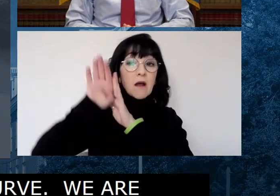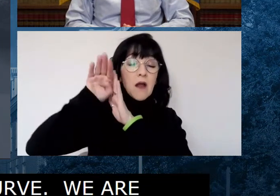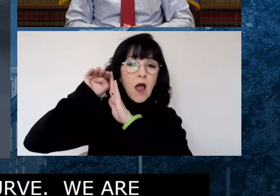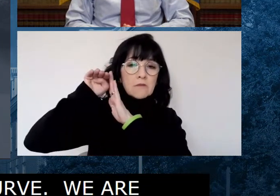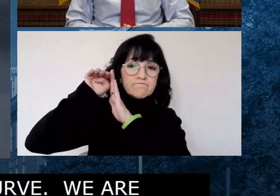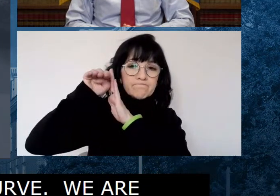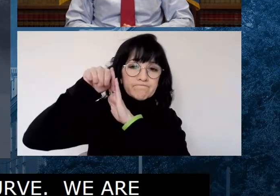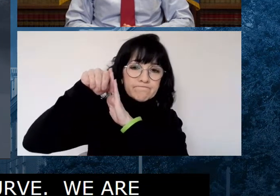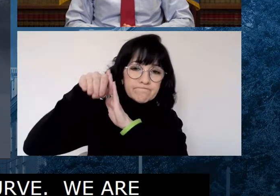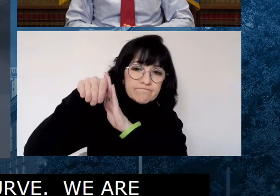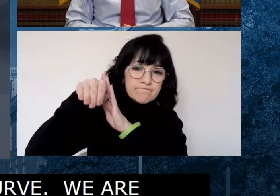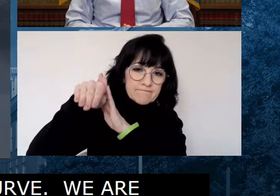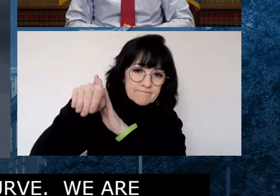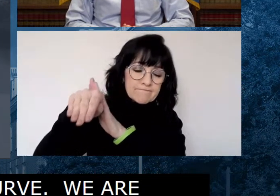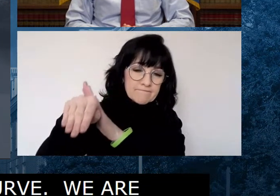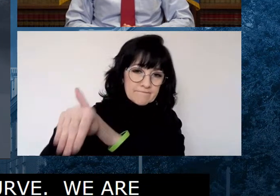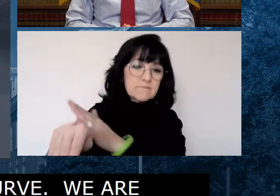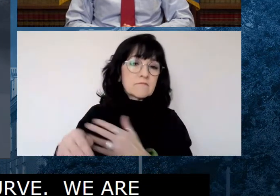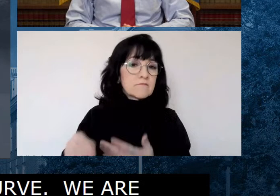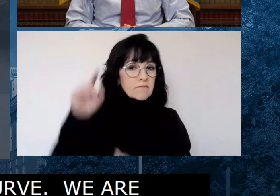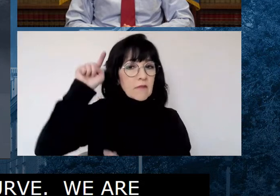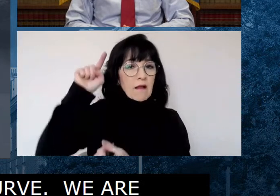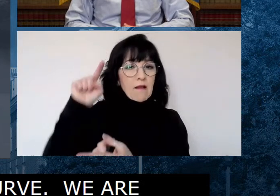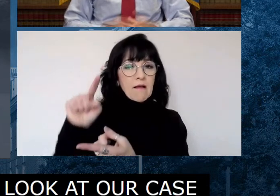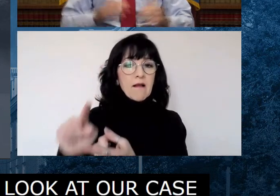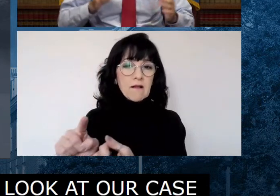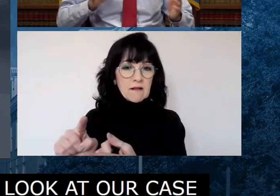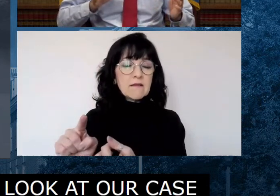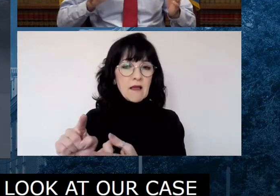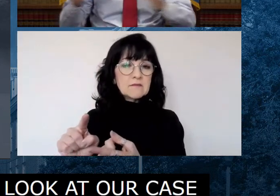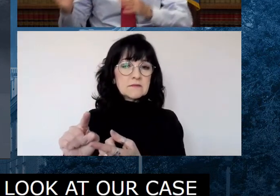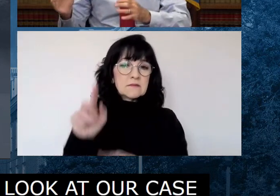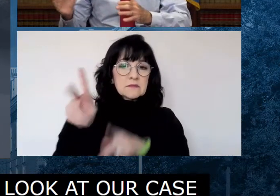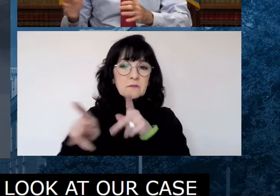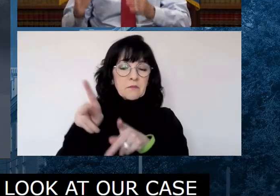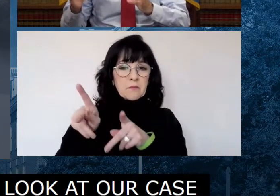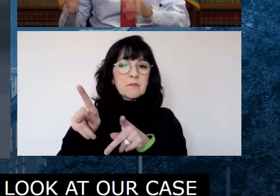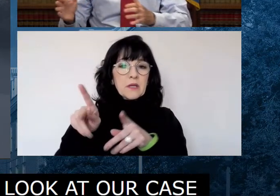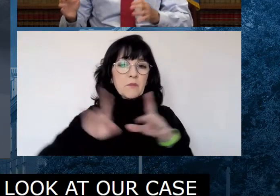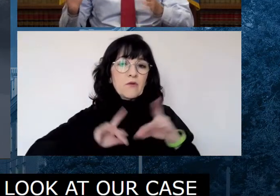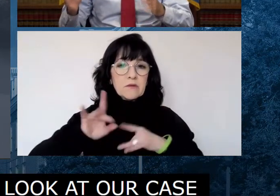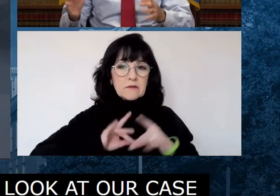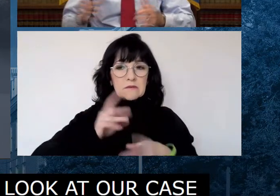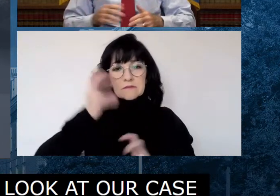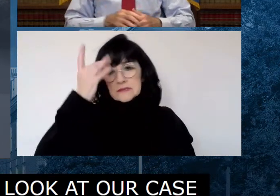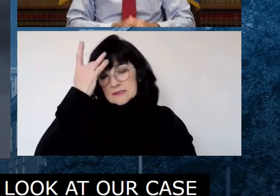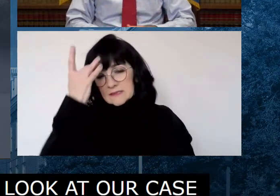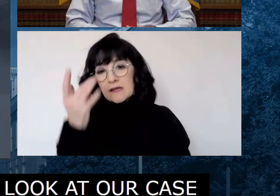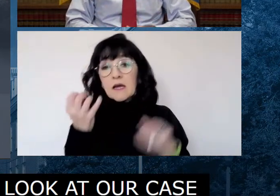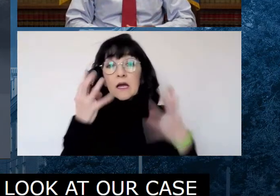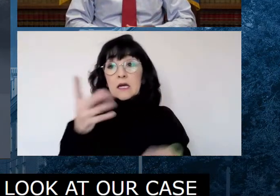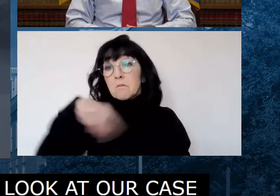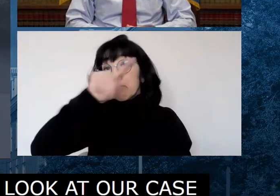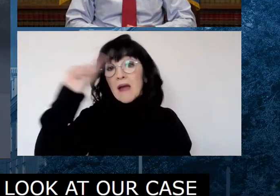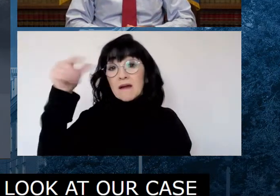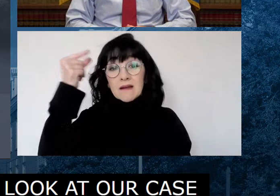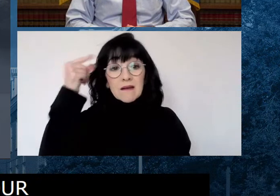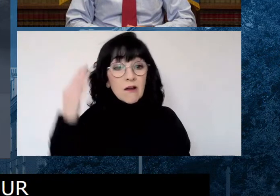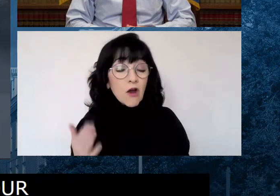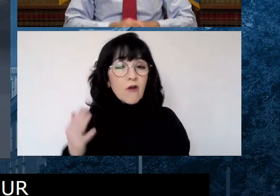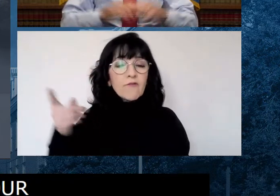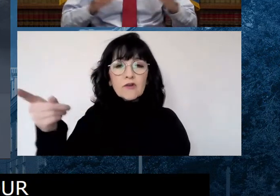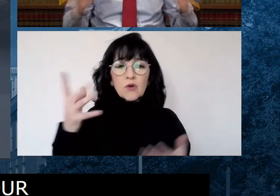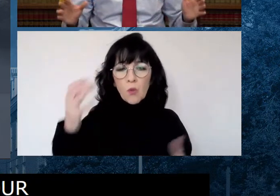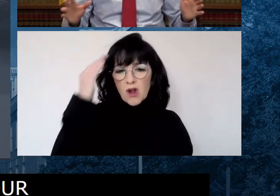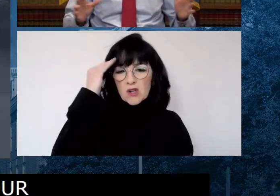our hospitalization rates. And a lot of focus among the governors on looking forward. What are we going to do? How are we going to manage COVID-19